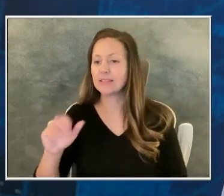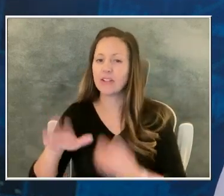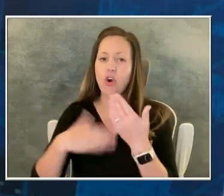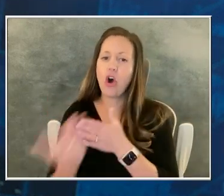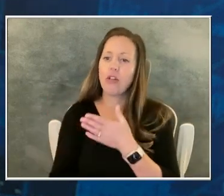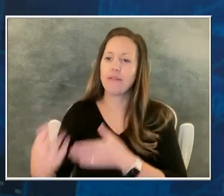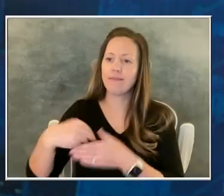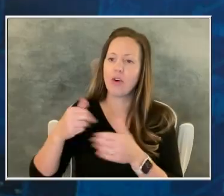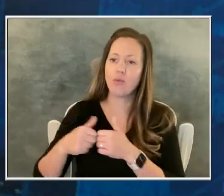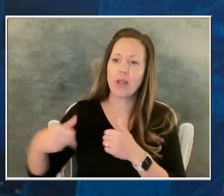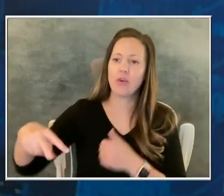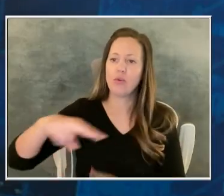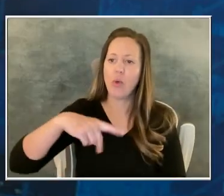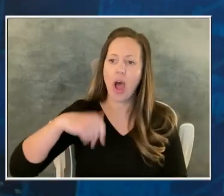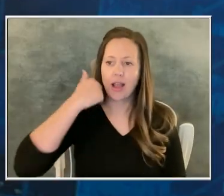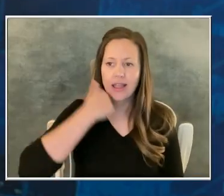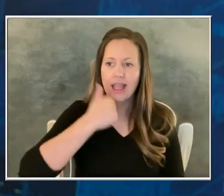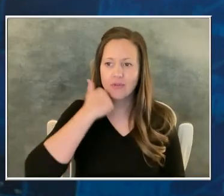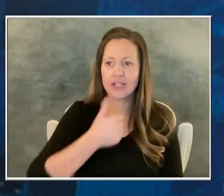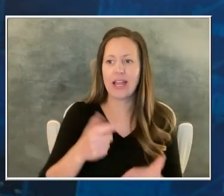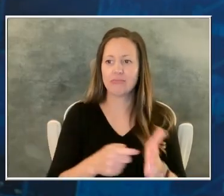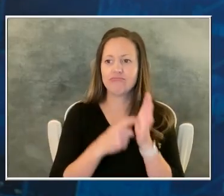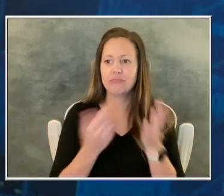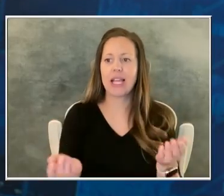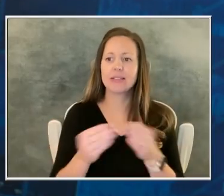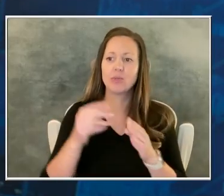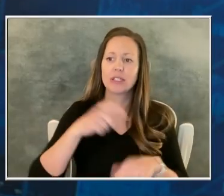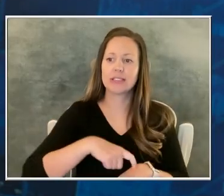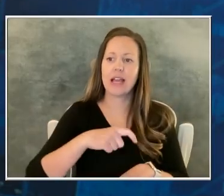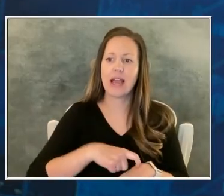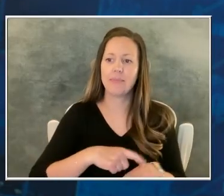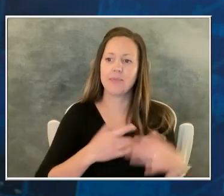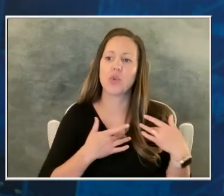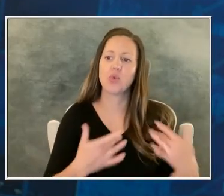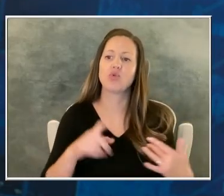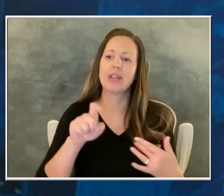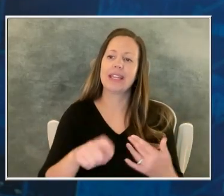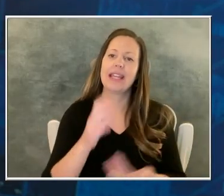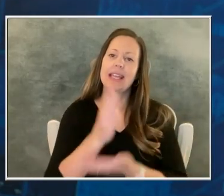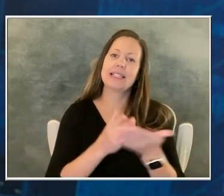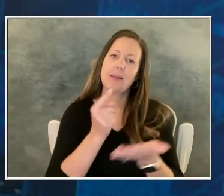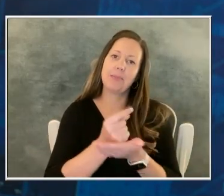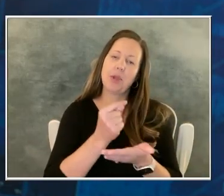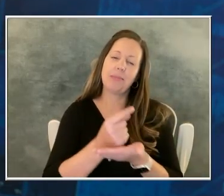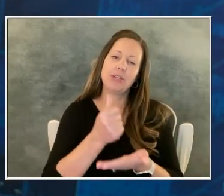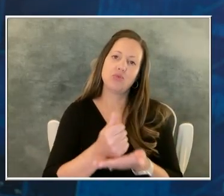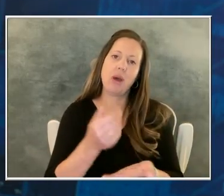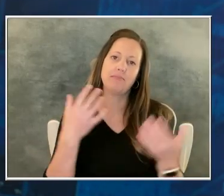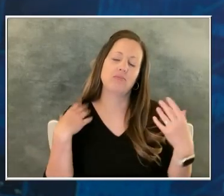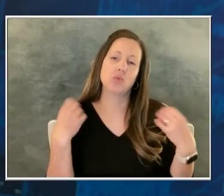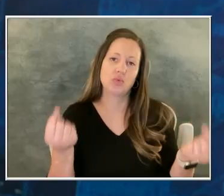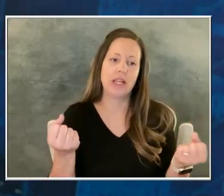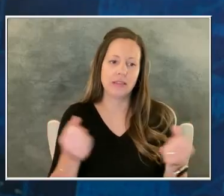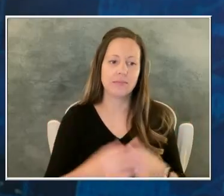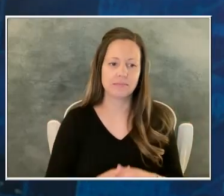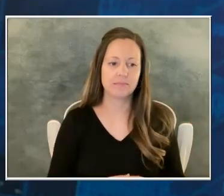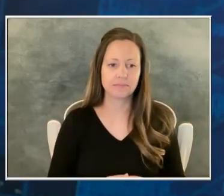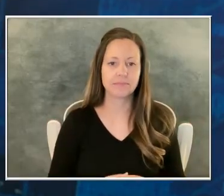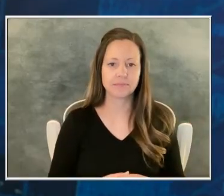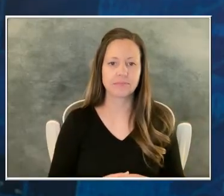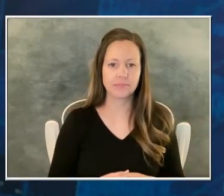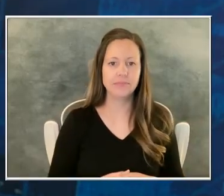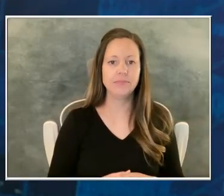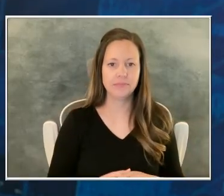more time. You need a little more, usually needs some therapy to strengthen it, so you get, because we've done one part, the part is to break